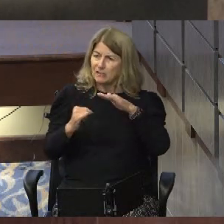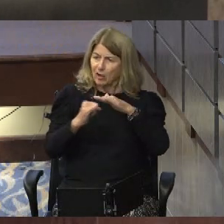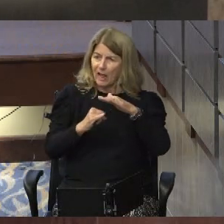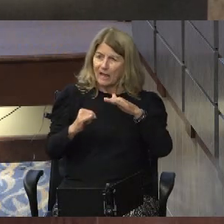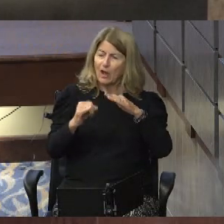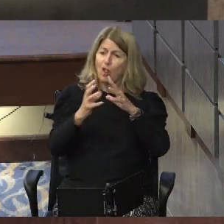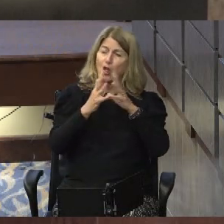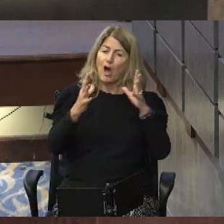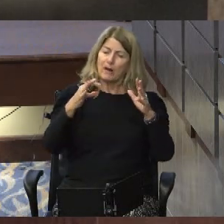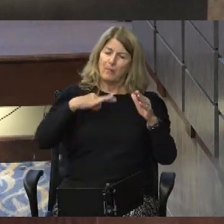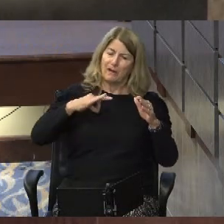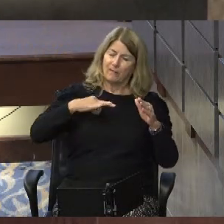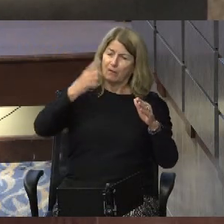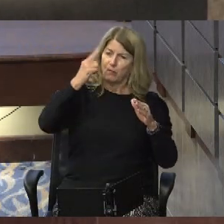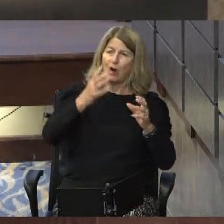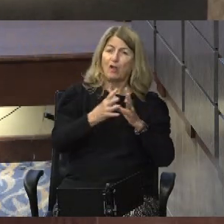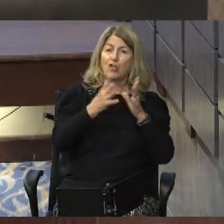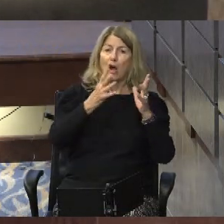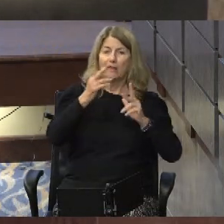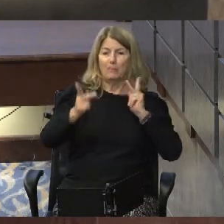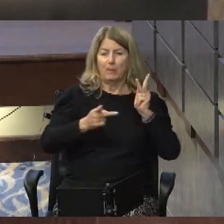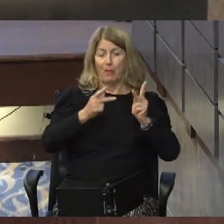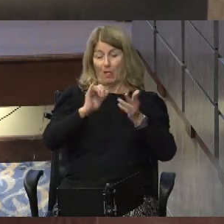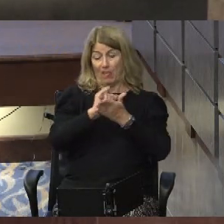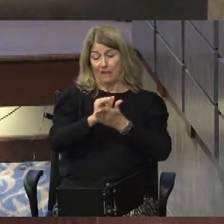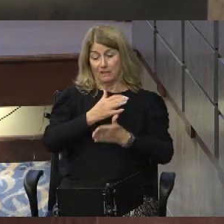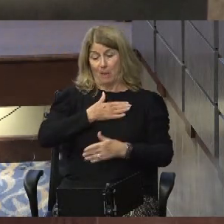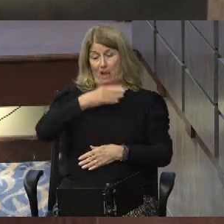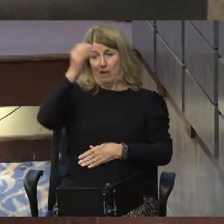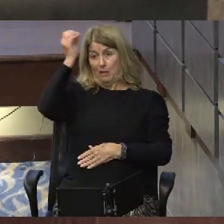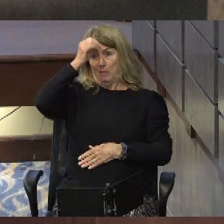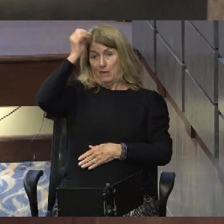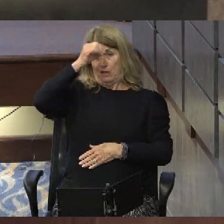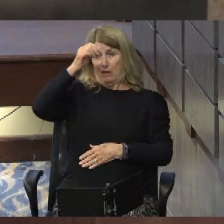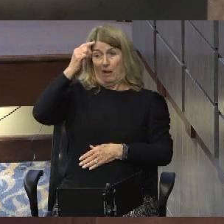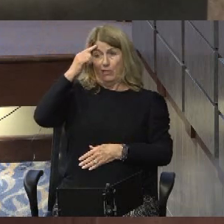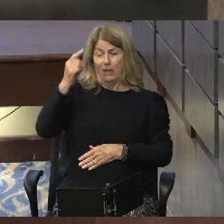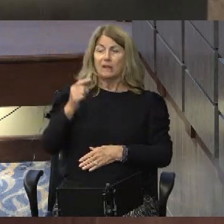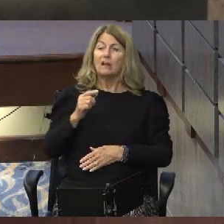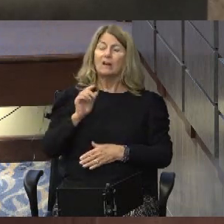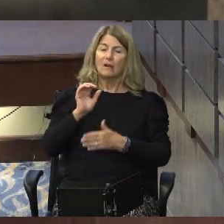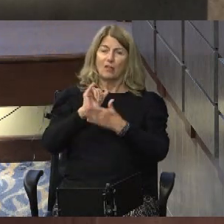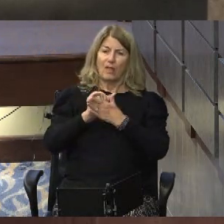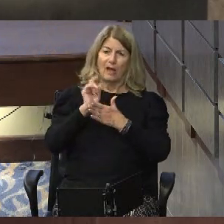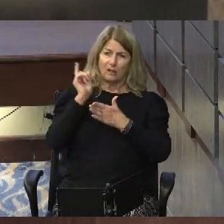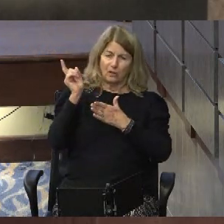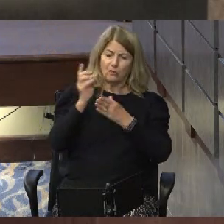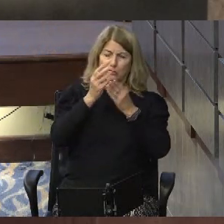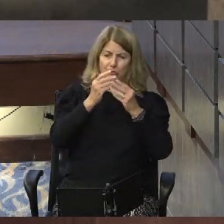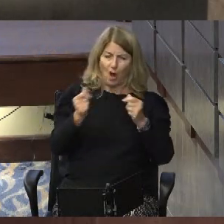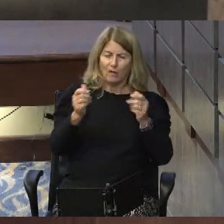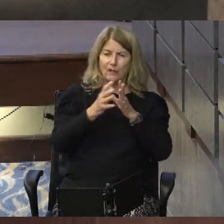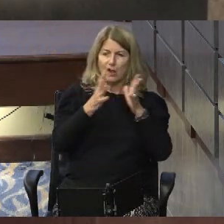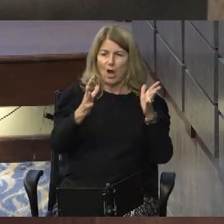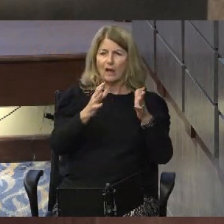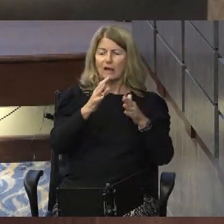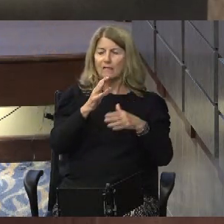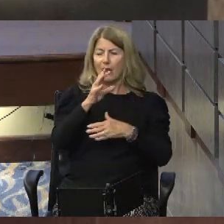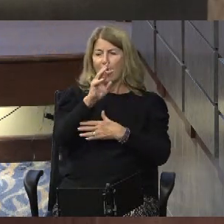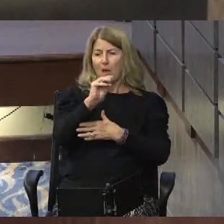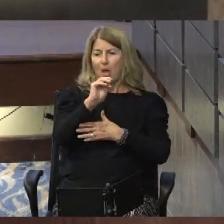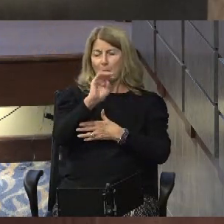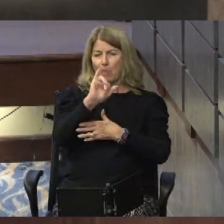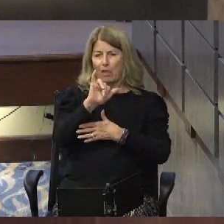benefit for a lot of people from that, and that's just my opinion. I think you busted a bunch of the myths that I was going to have you try to bust, or some of the questions I